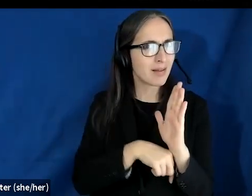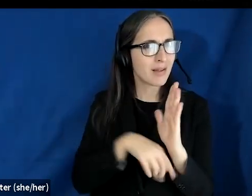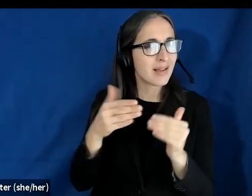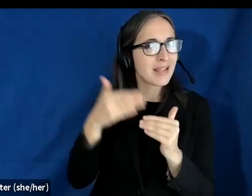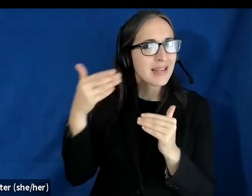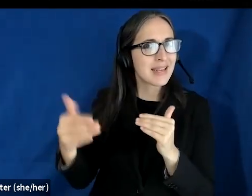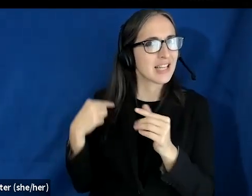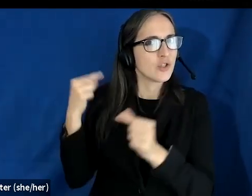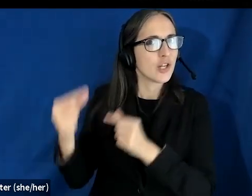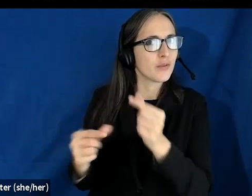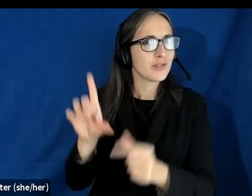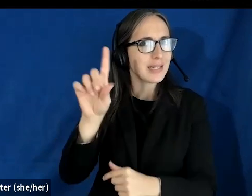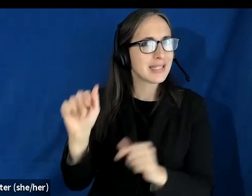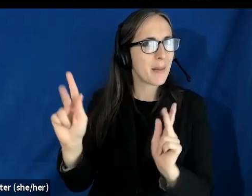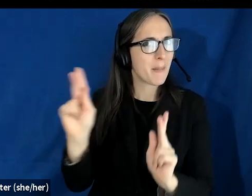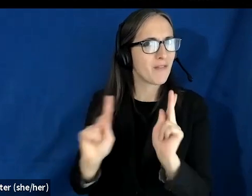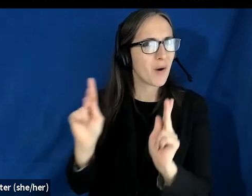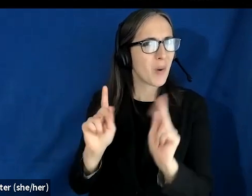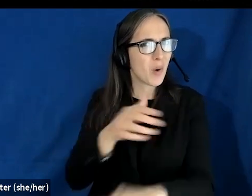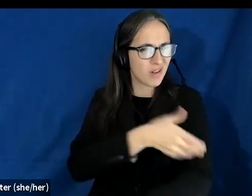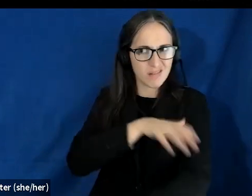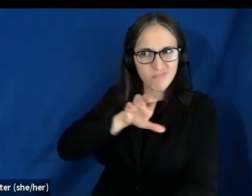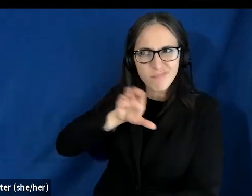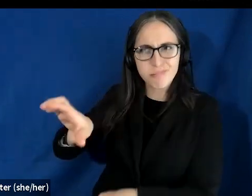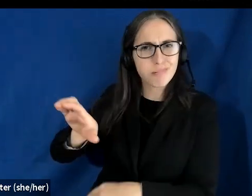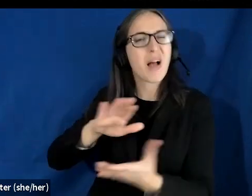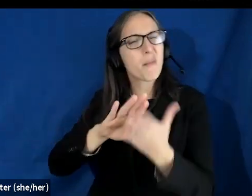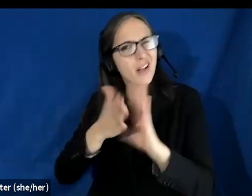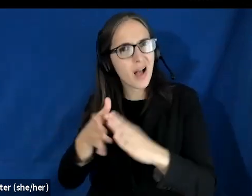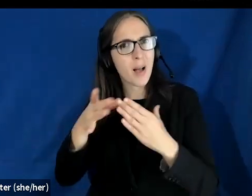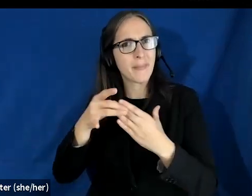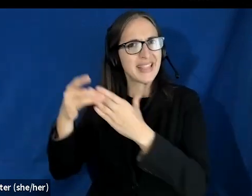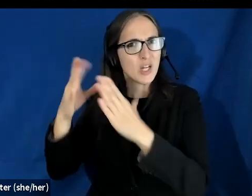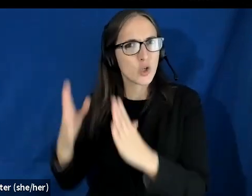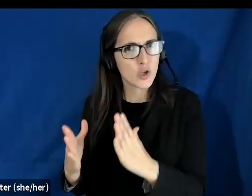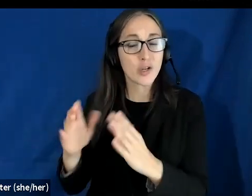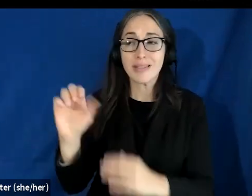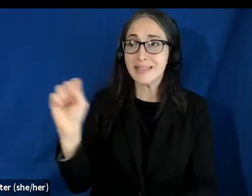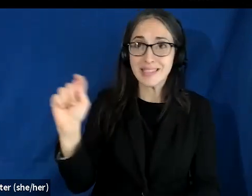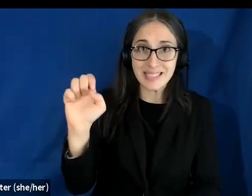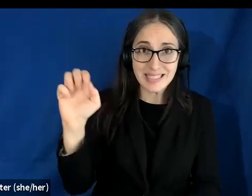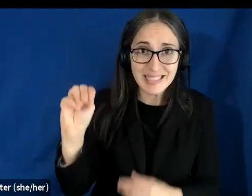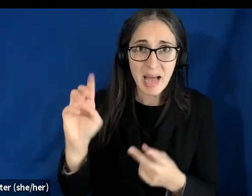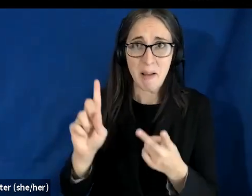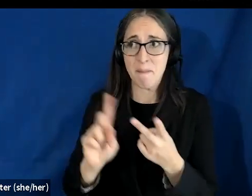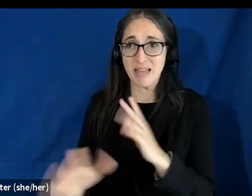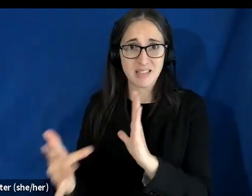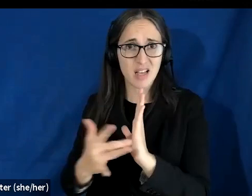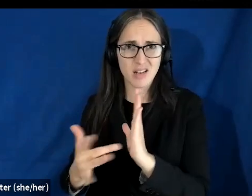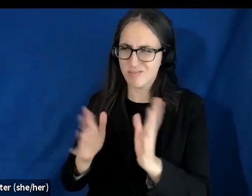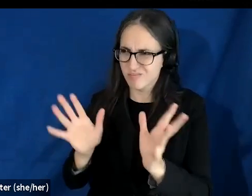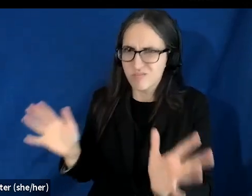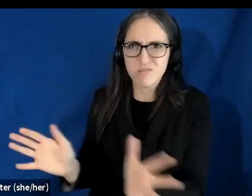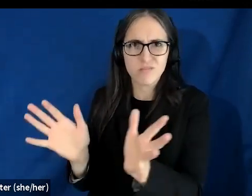folks to become leaders in STEM, leaders in technology. And that if we are able to do